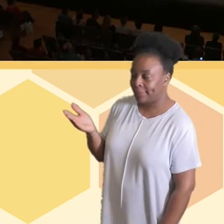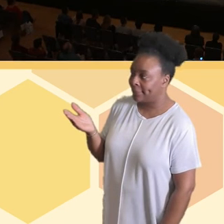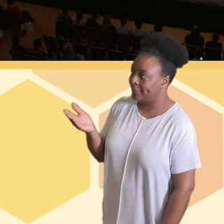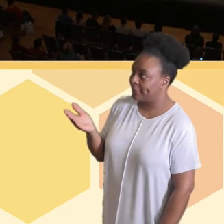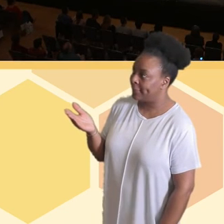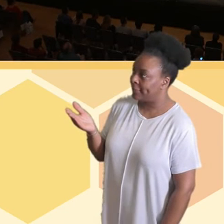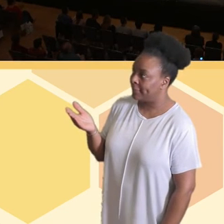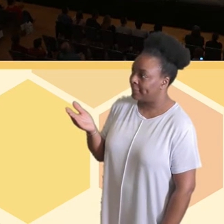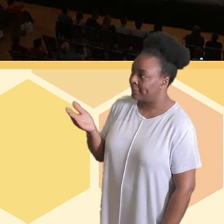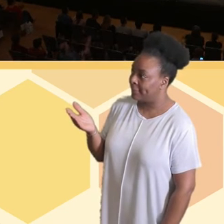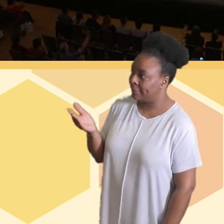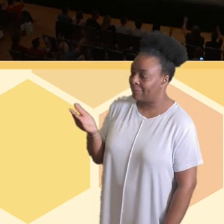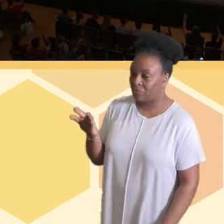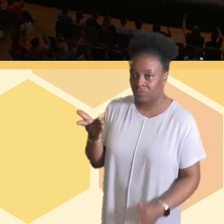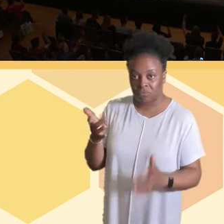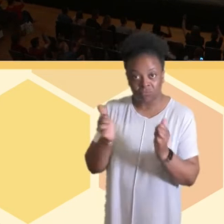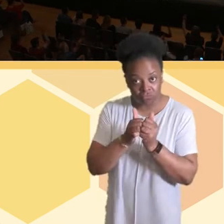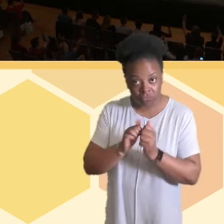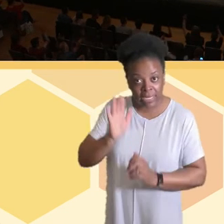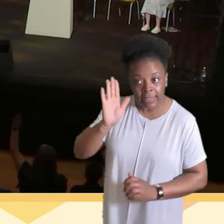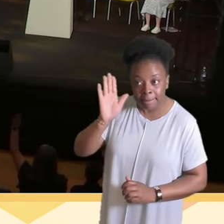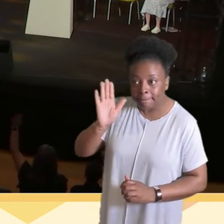Those in favour?